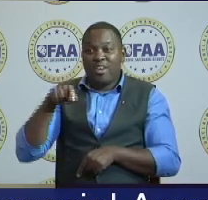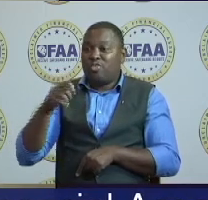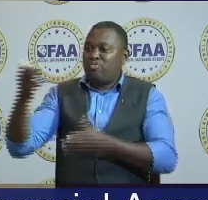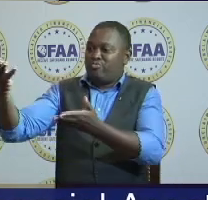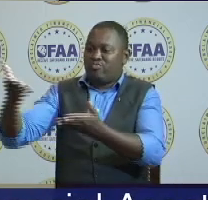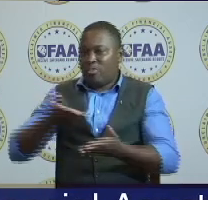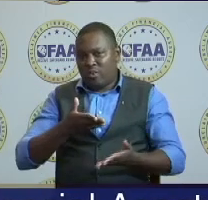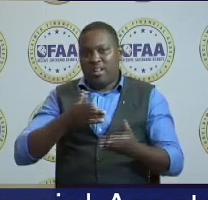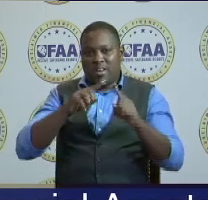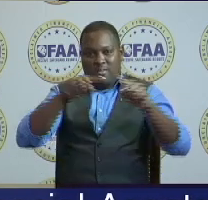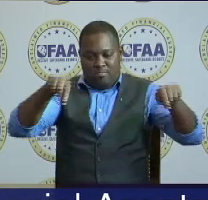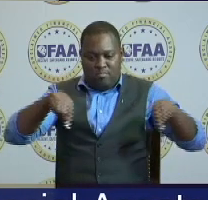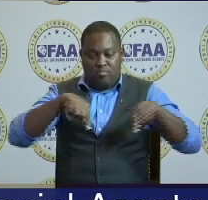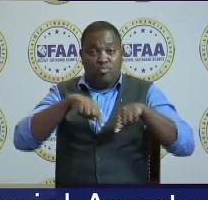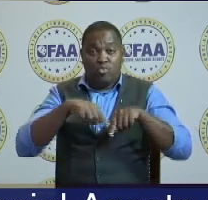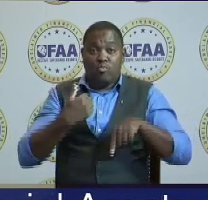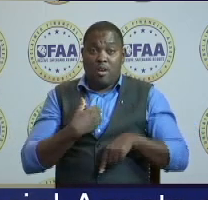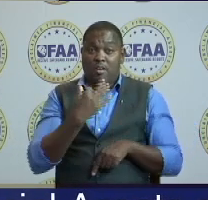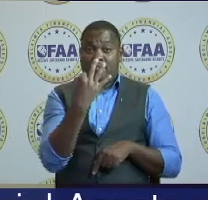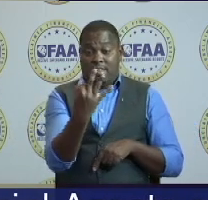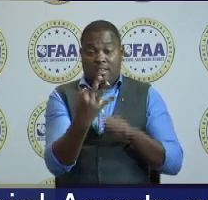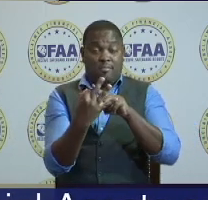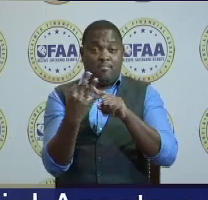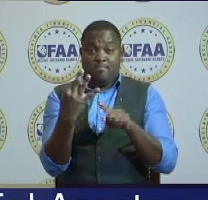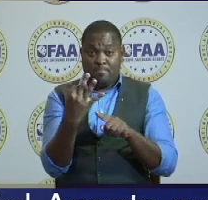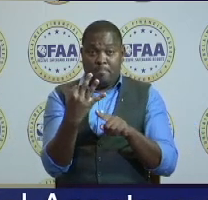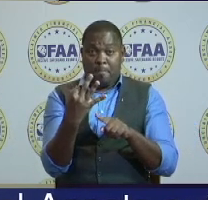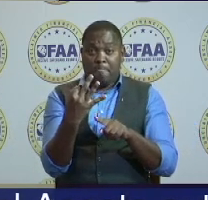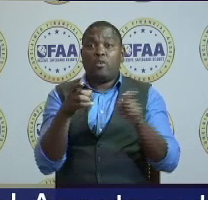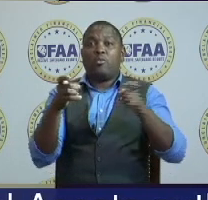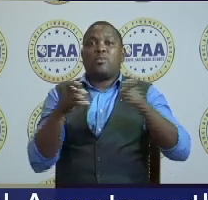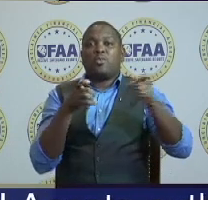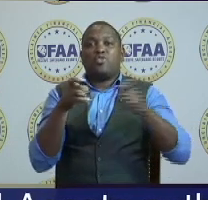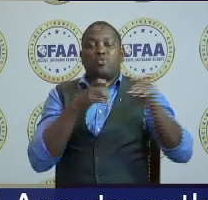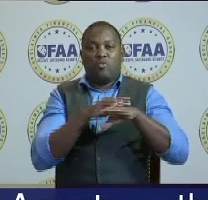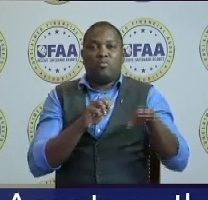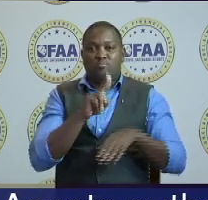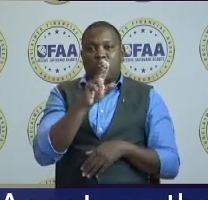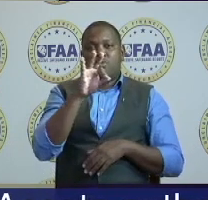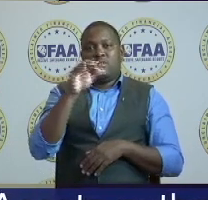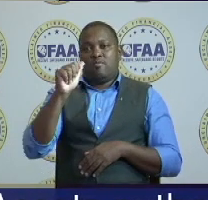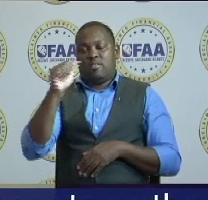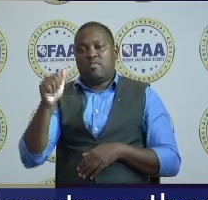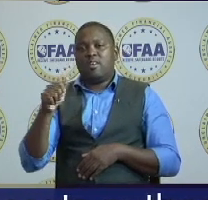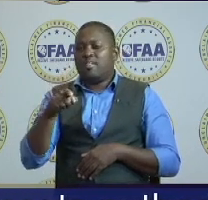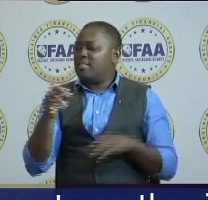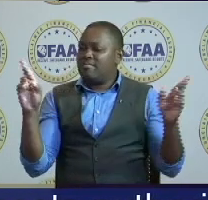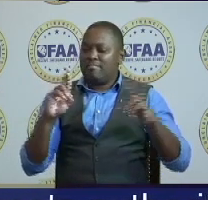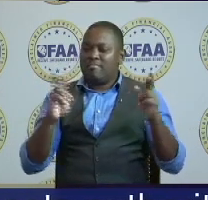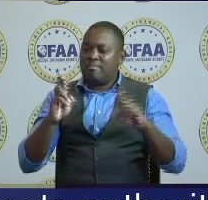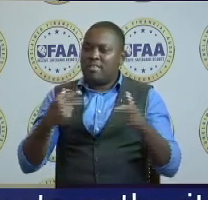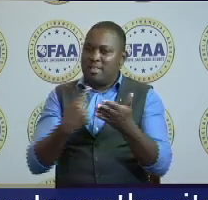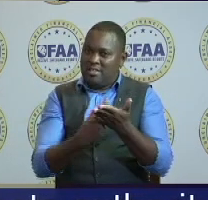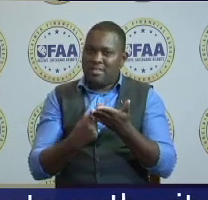admitted in by the host. As I told you, there are three hosts, all of them from UFAA, and who are willing and ready to discuss a little bit more about topics